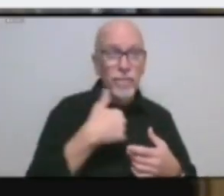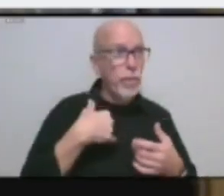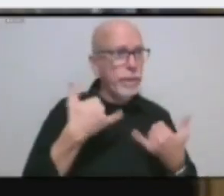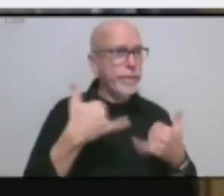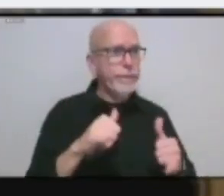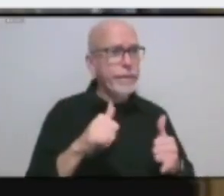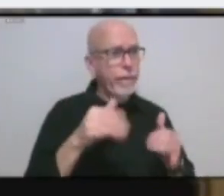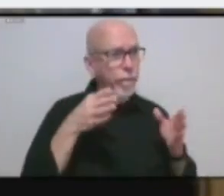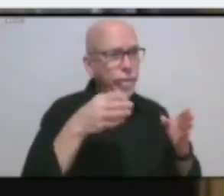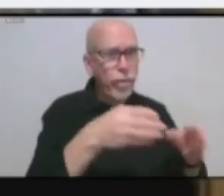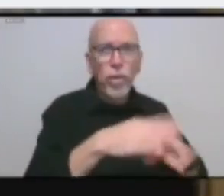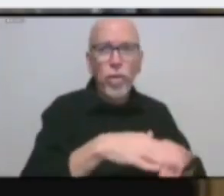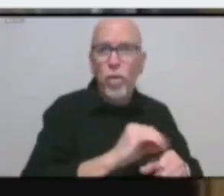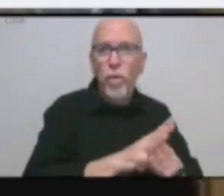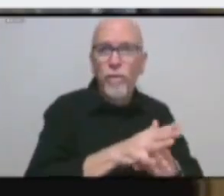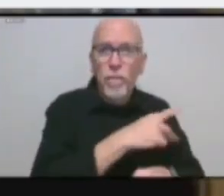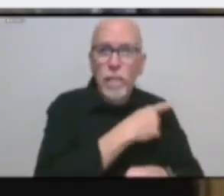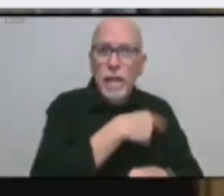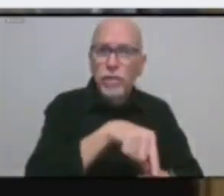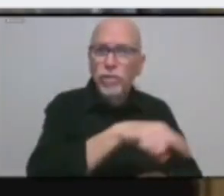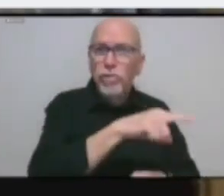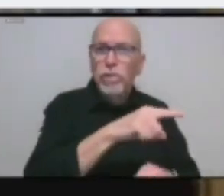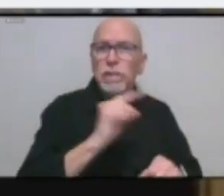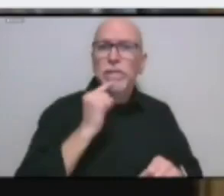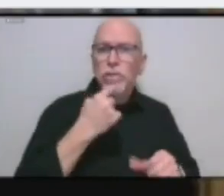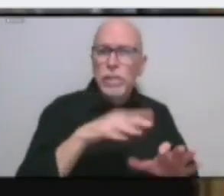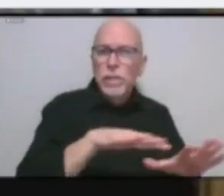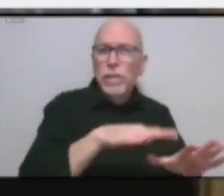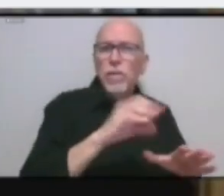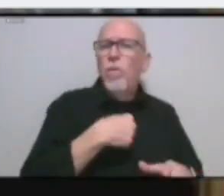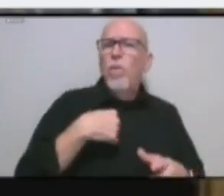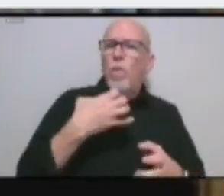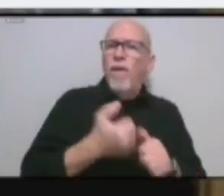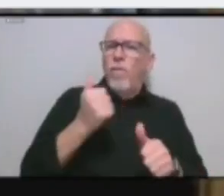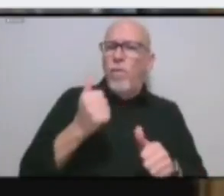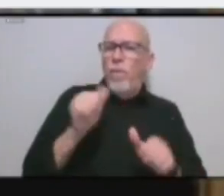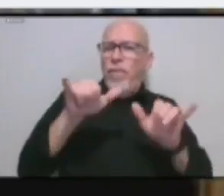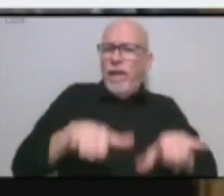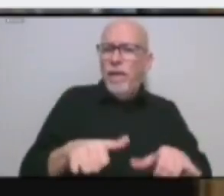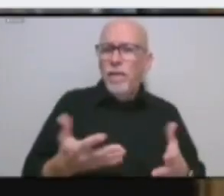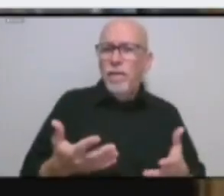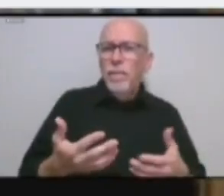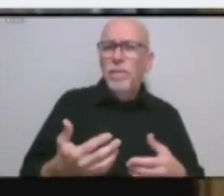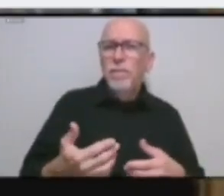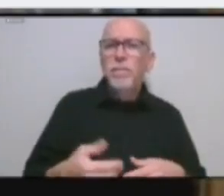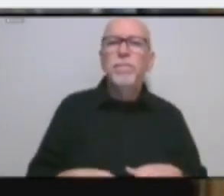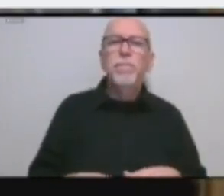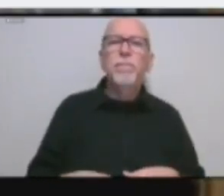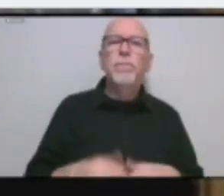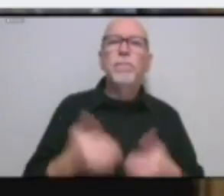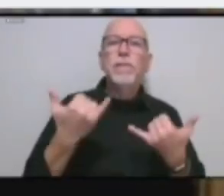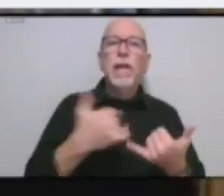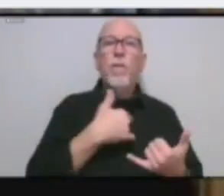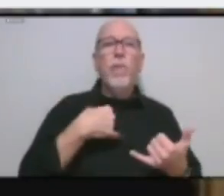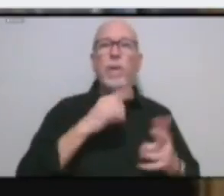trajectory. And so that's what we're trying to prevent. And right now we're being